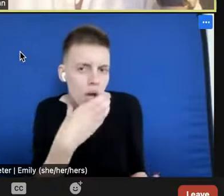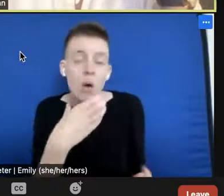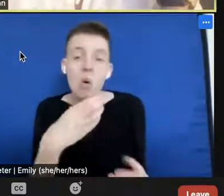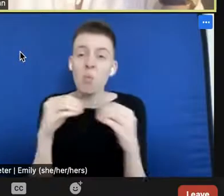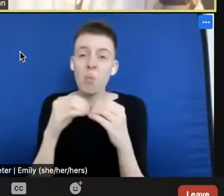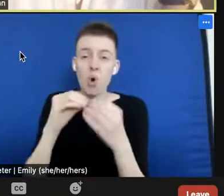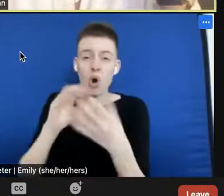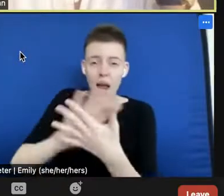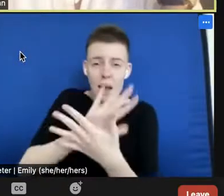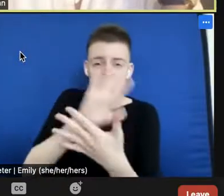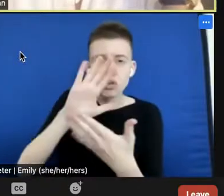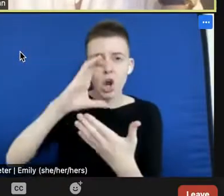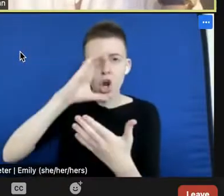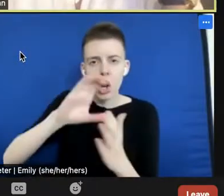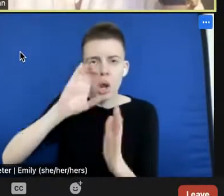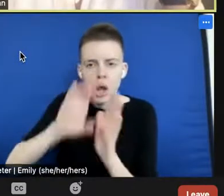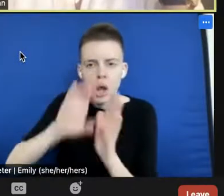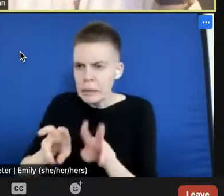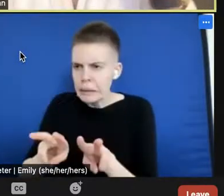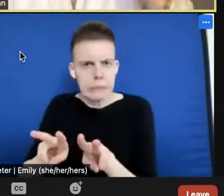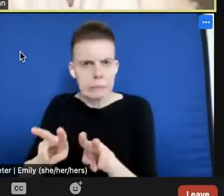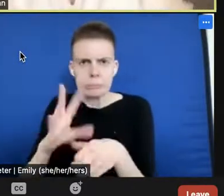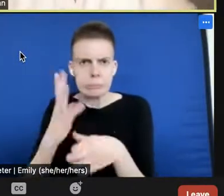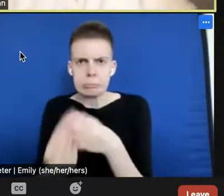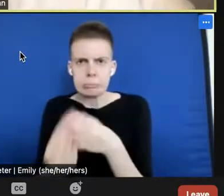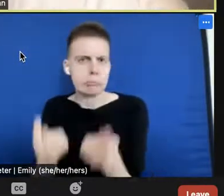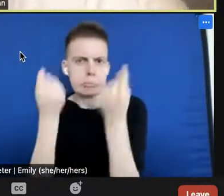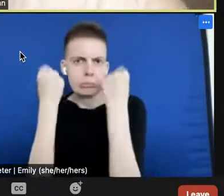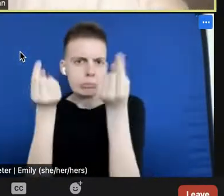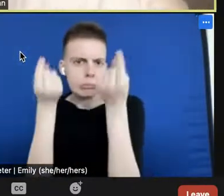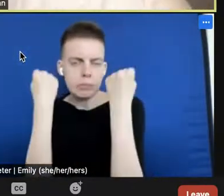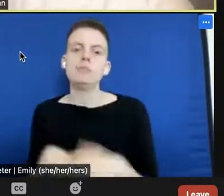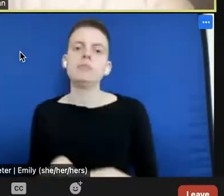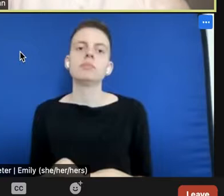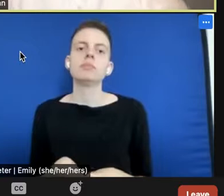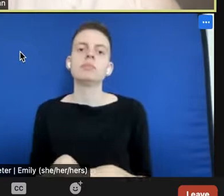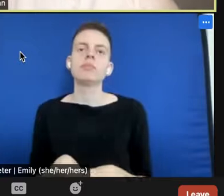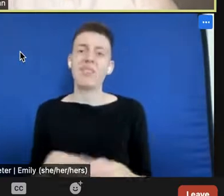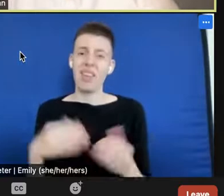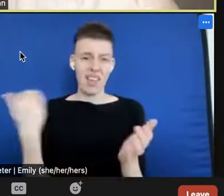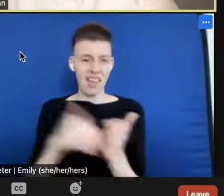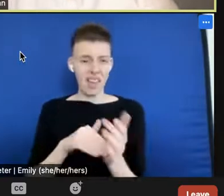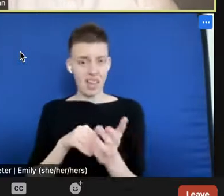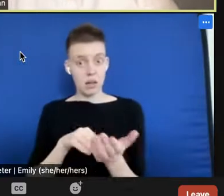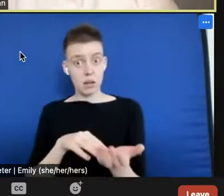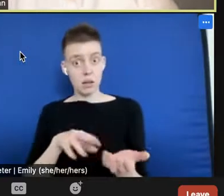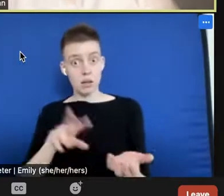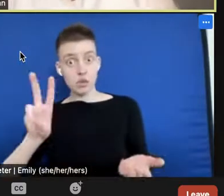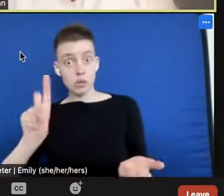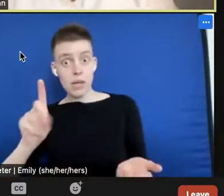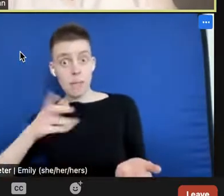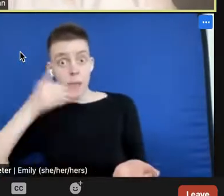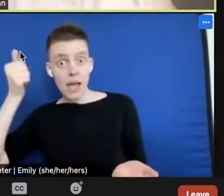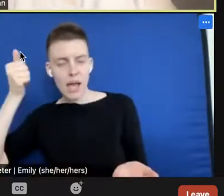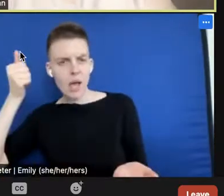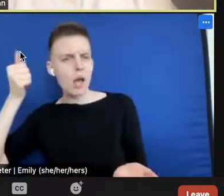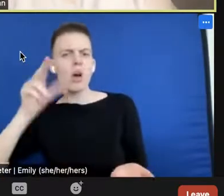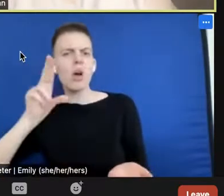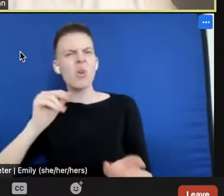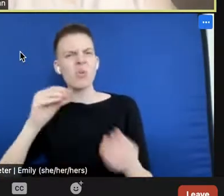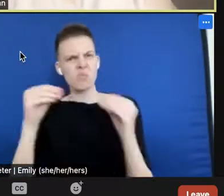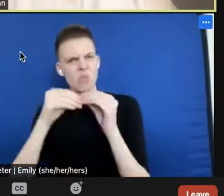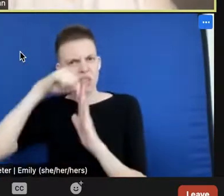be lost. So again, it's not just a question of 2D, it's really about what kind of 2D